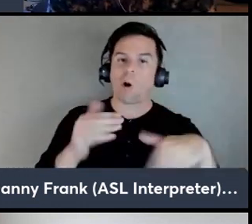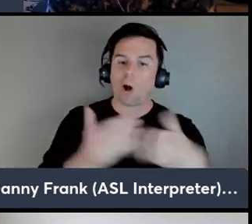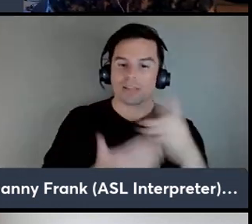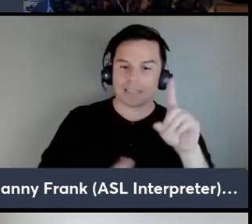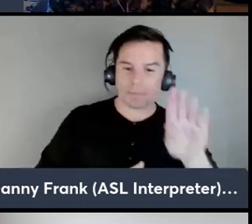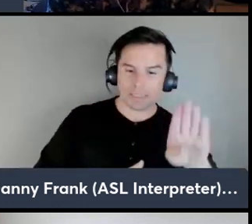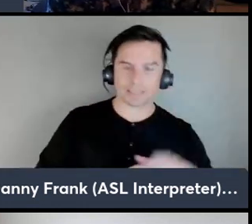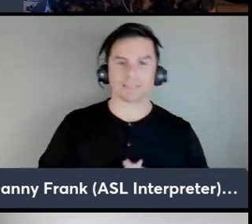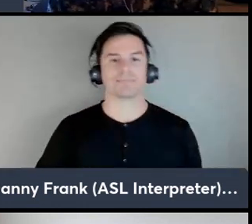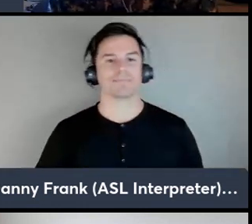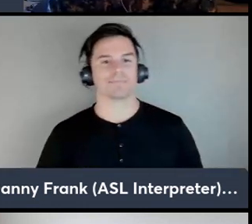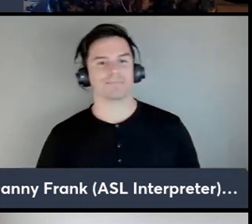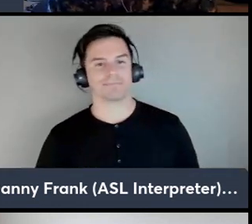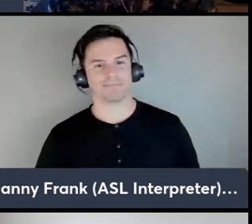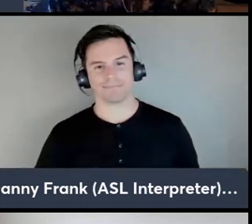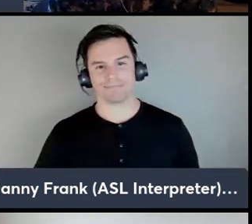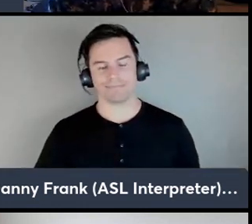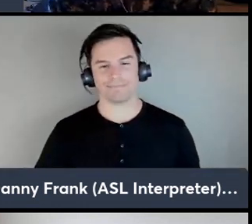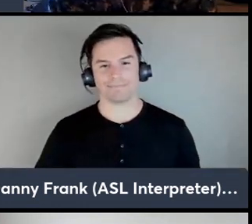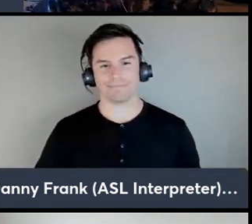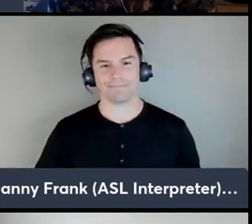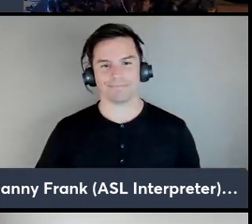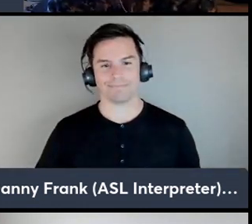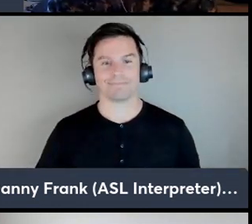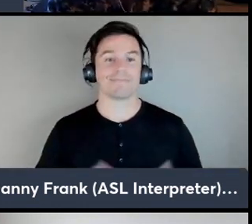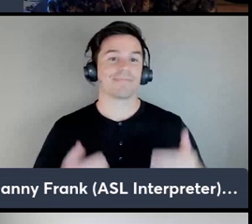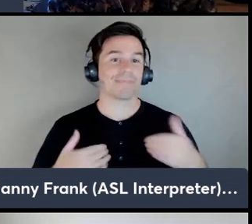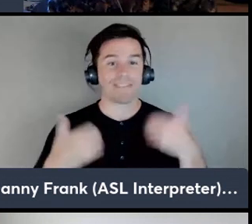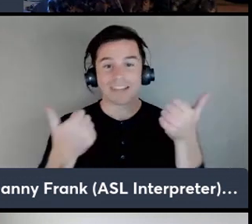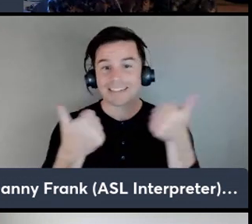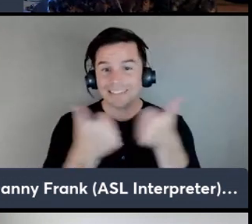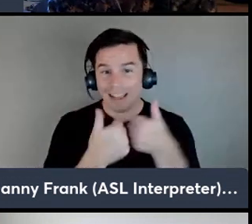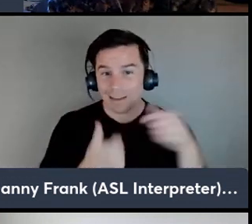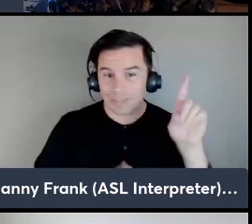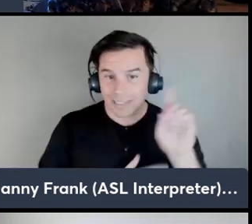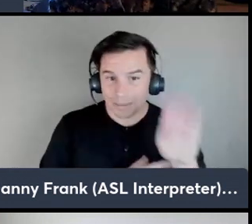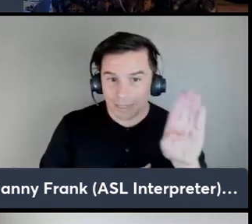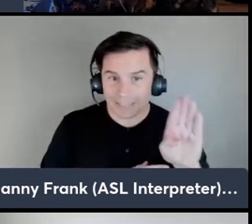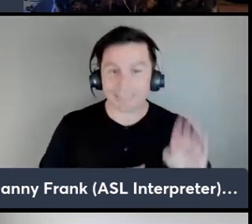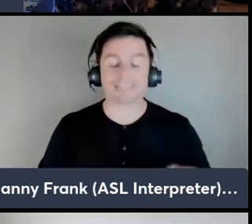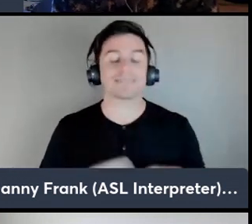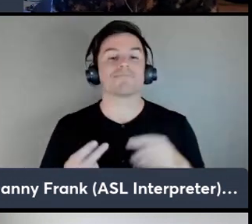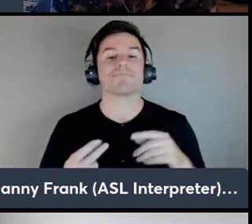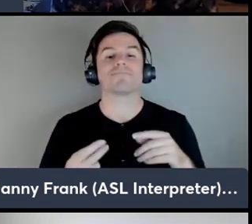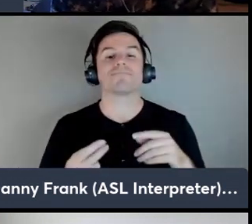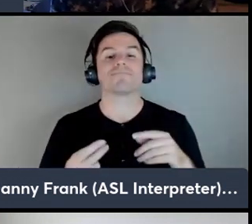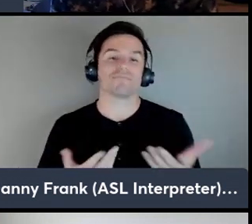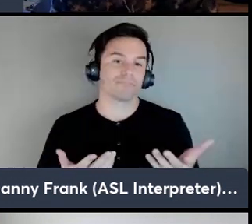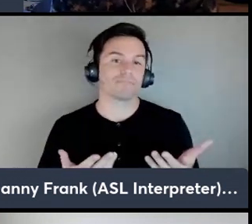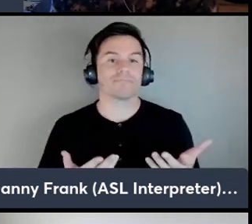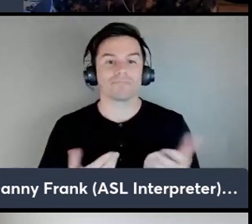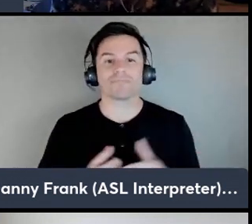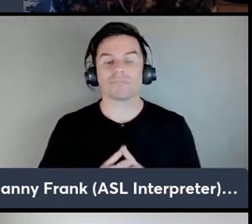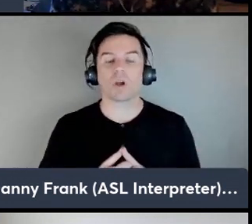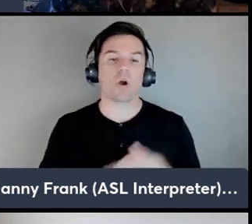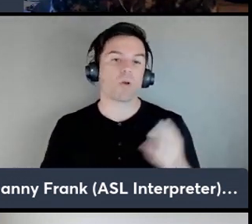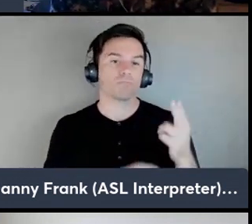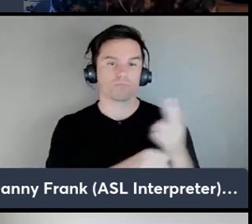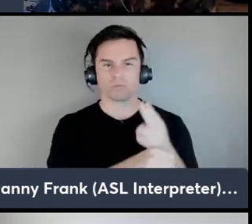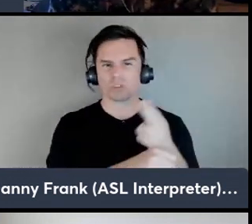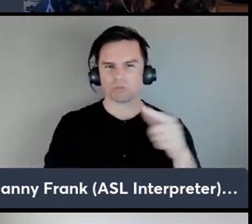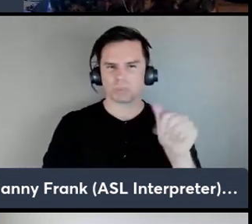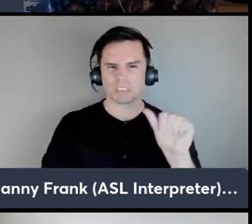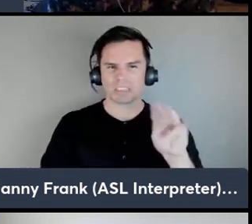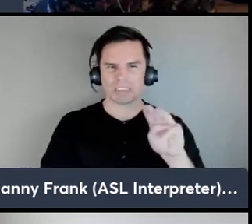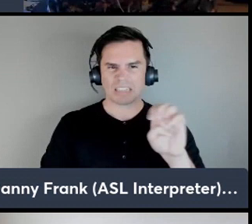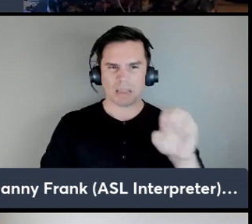databases, and I have a game database. So I'm going to just go use